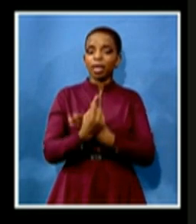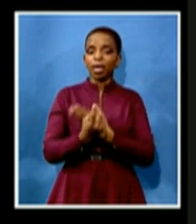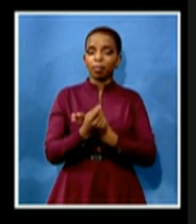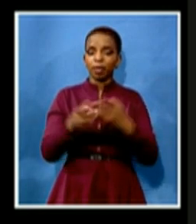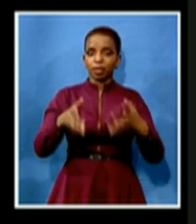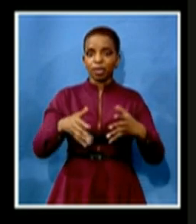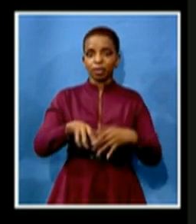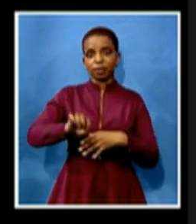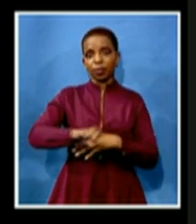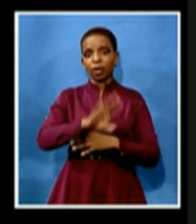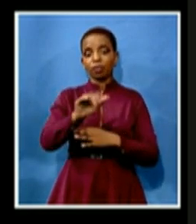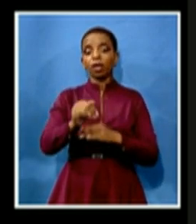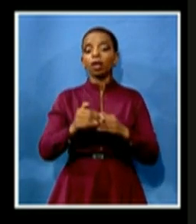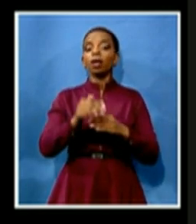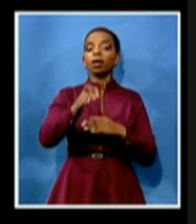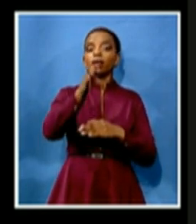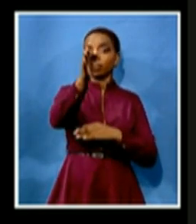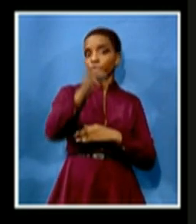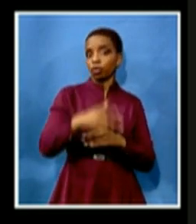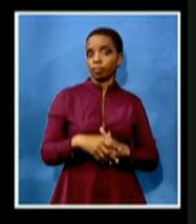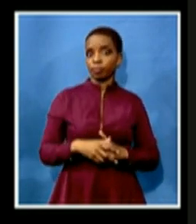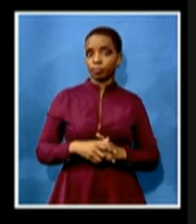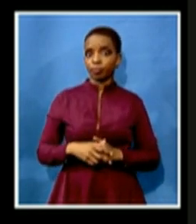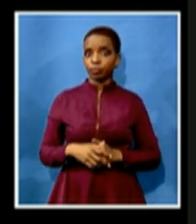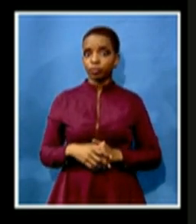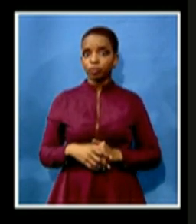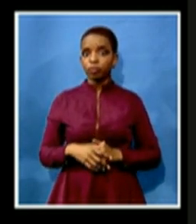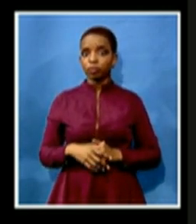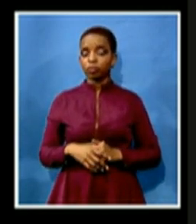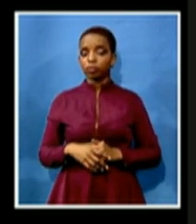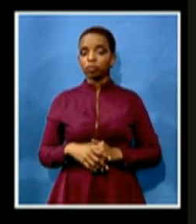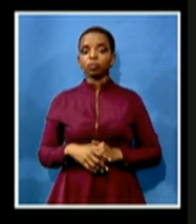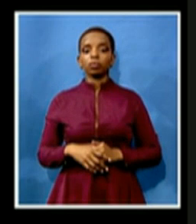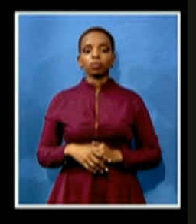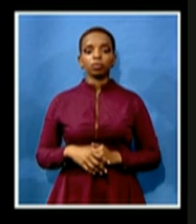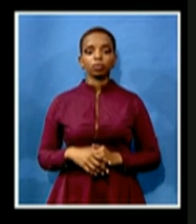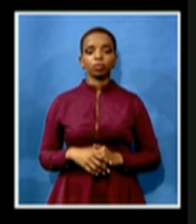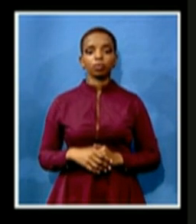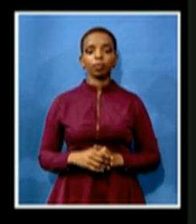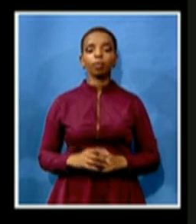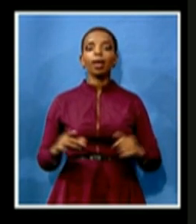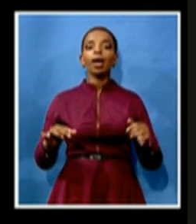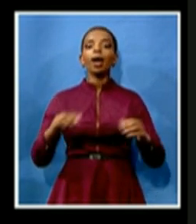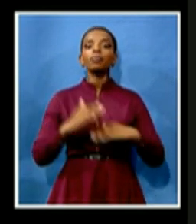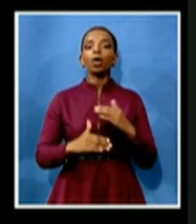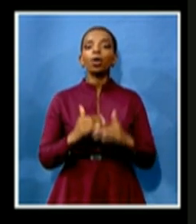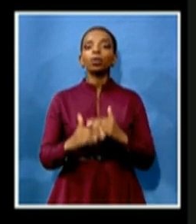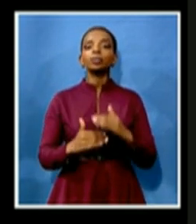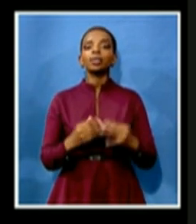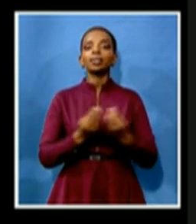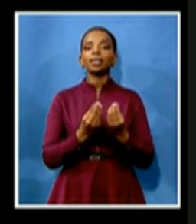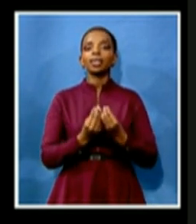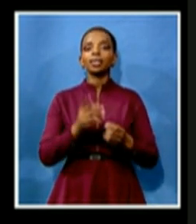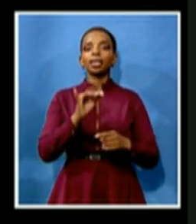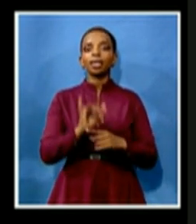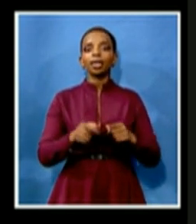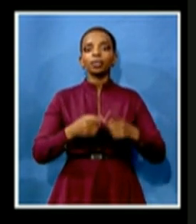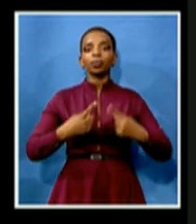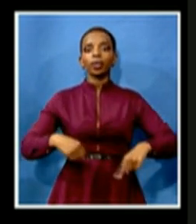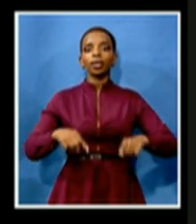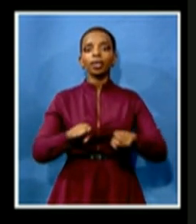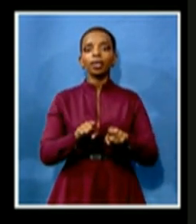key findings of that empirical process at the moment are as follows. We are expecting a much lower deaths in South Africa